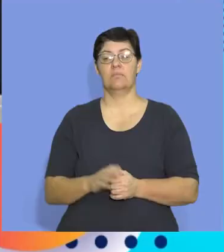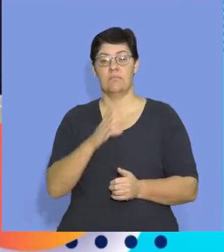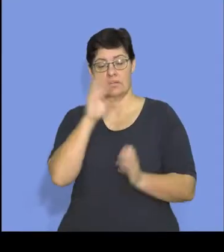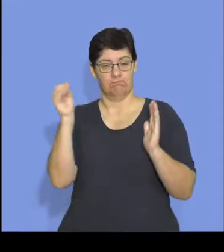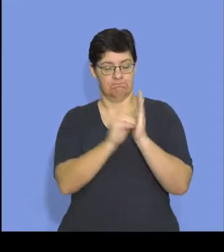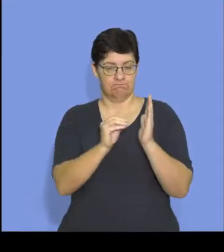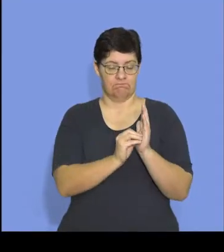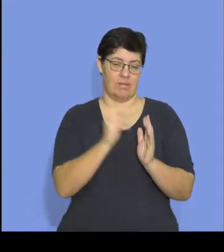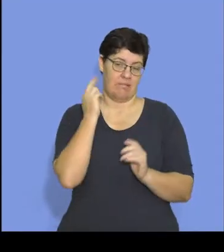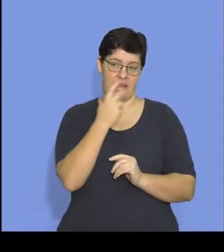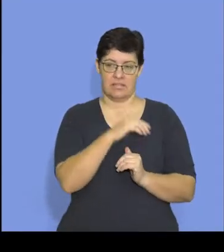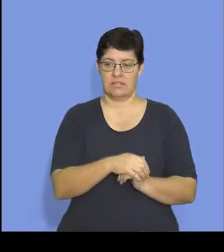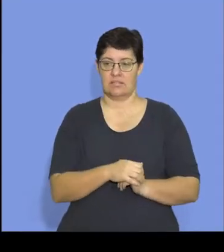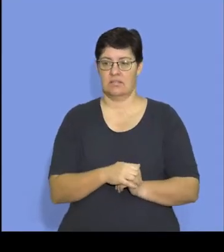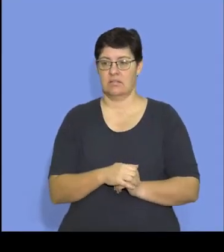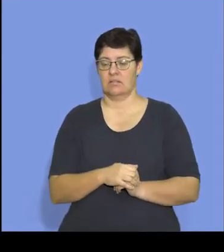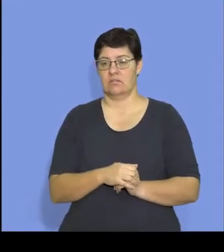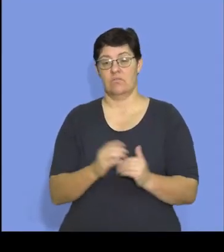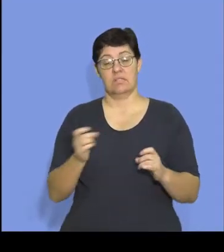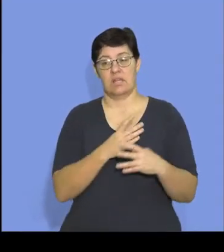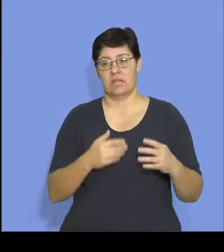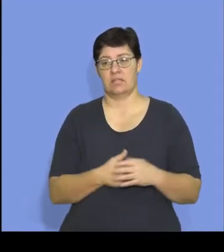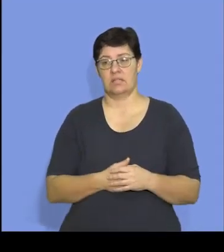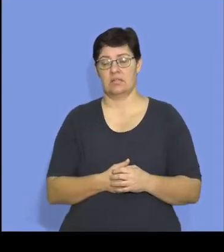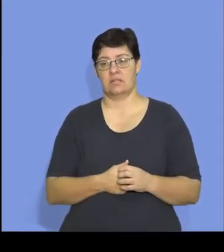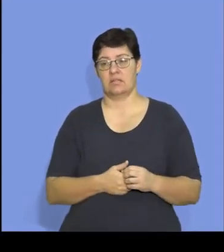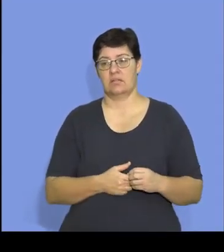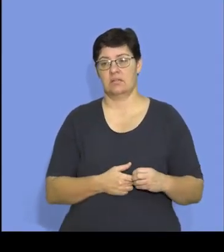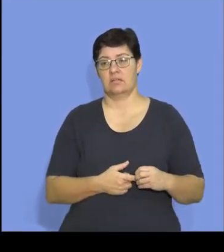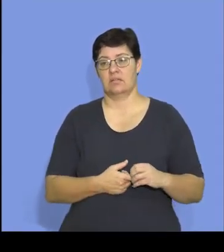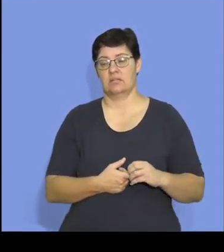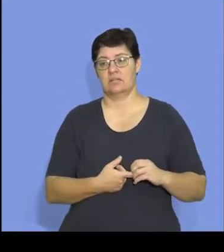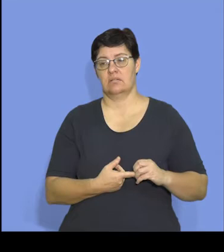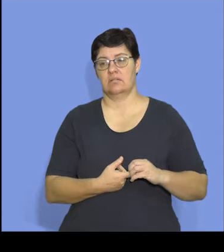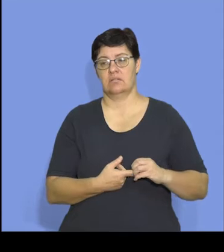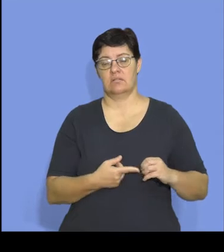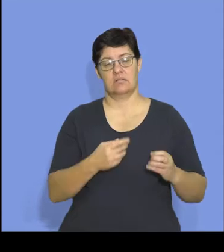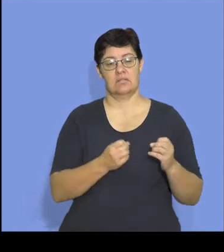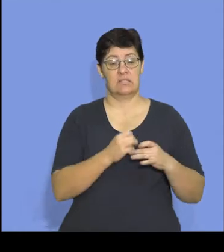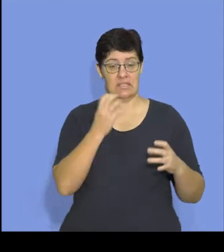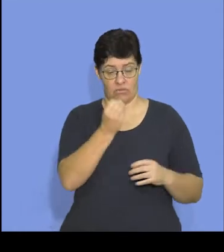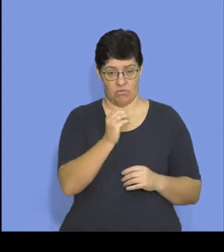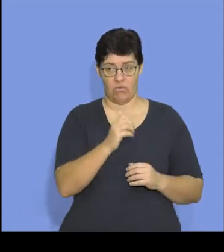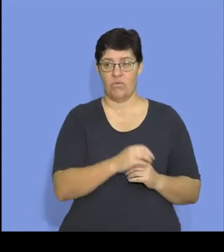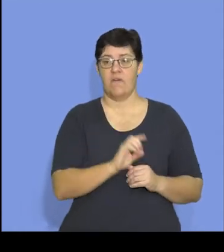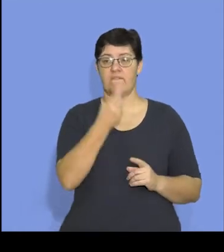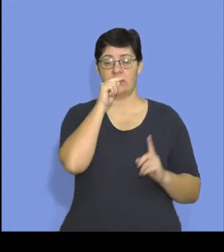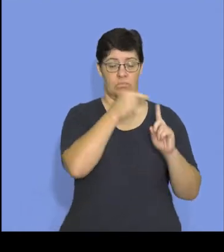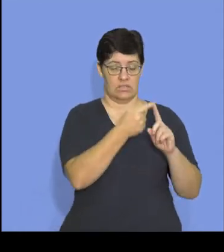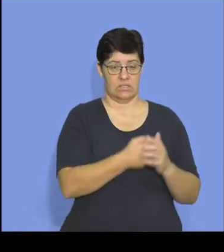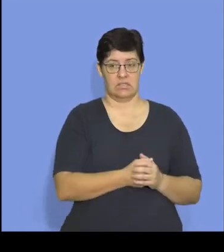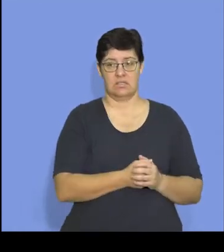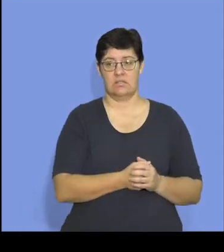So you would go, we're starting at 0, my time was 0, so there's my, there's my first point. At